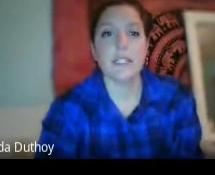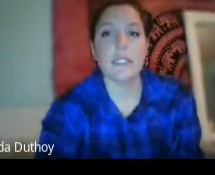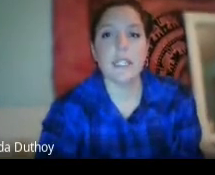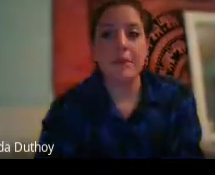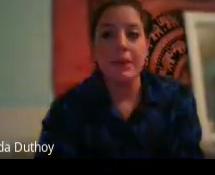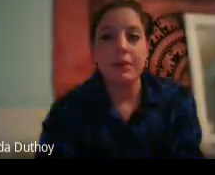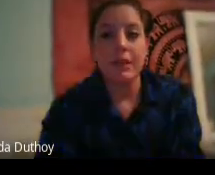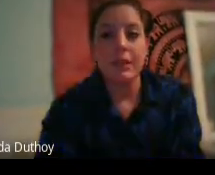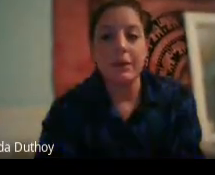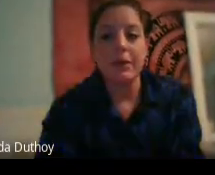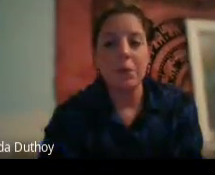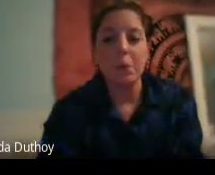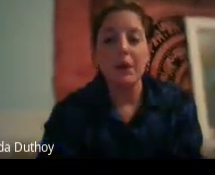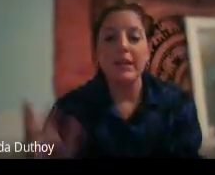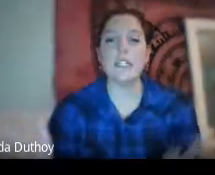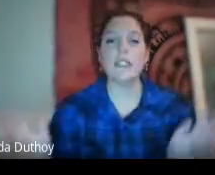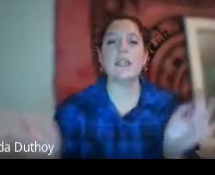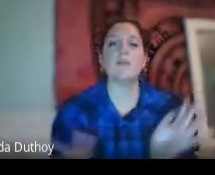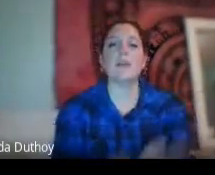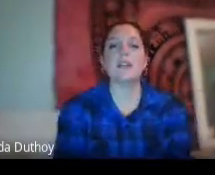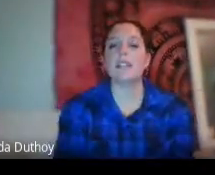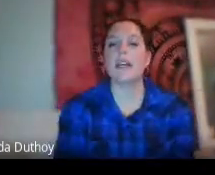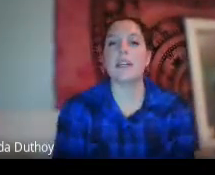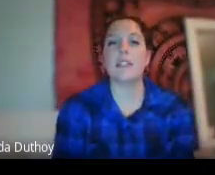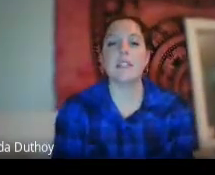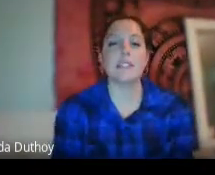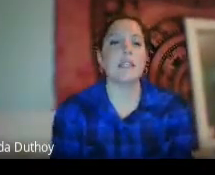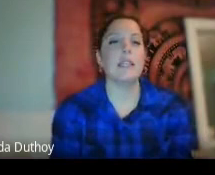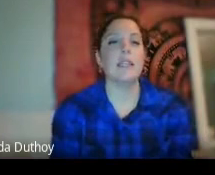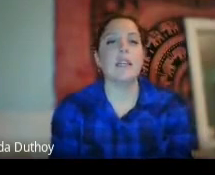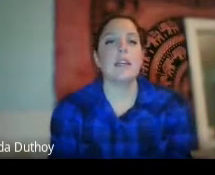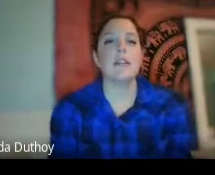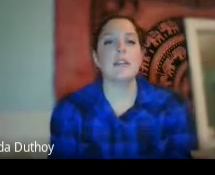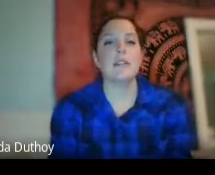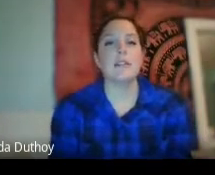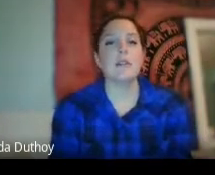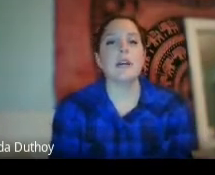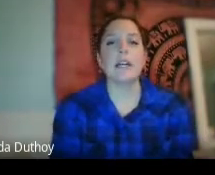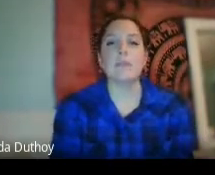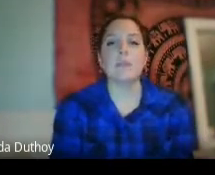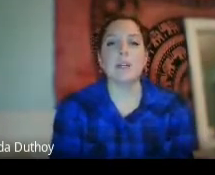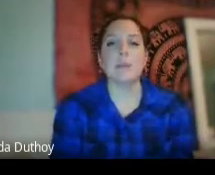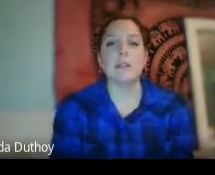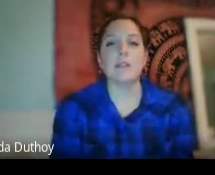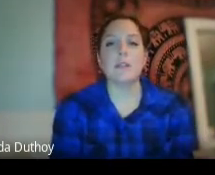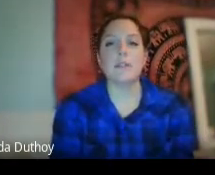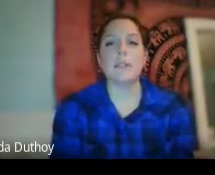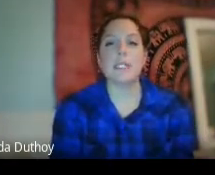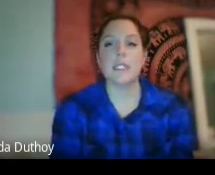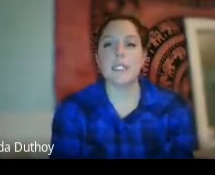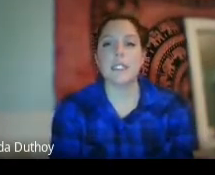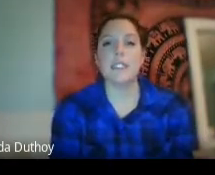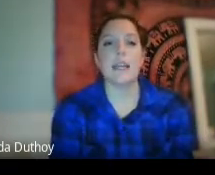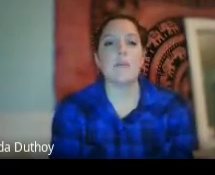All right, today we are learning about weather and weather signs. So I kind of broke it up